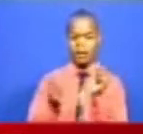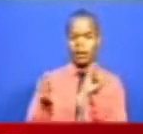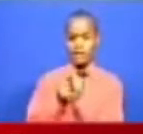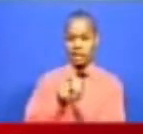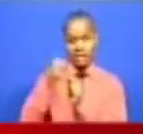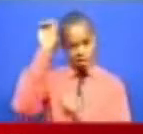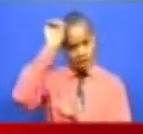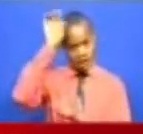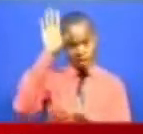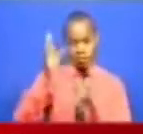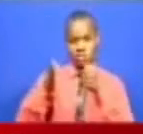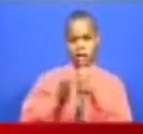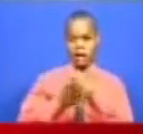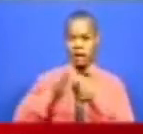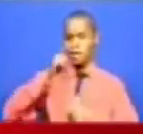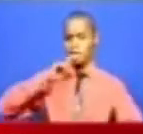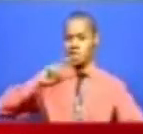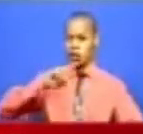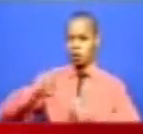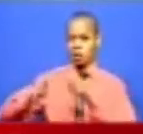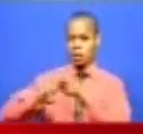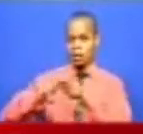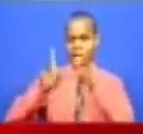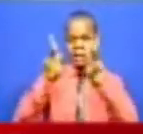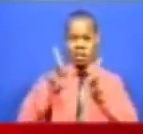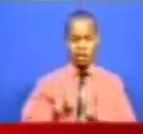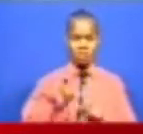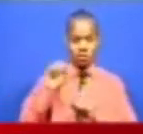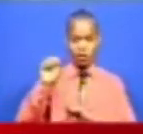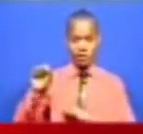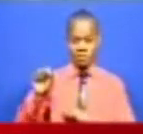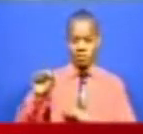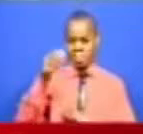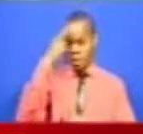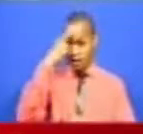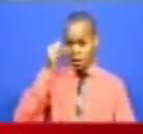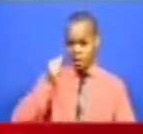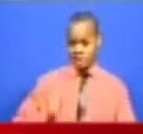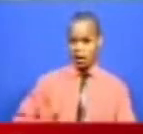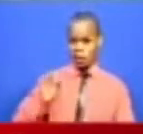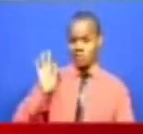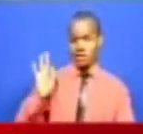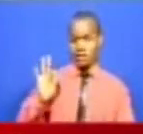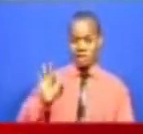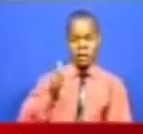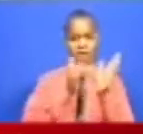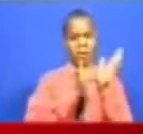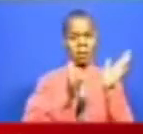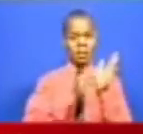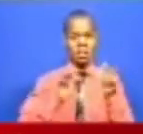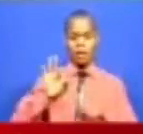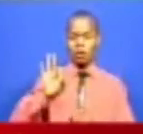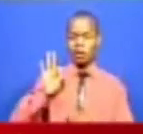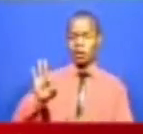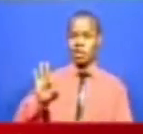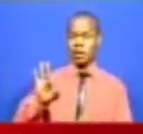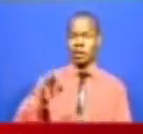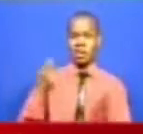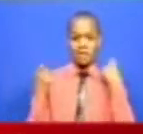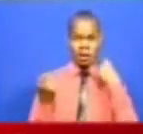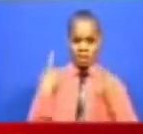9, Kitui 6, Kisumu 5, Kajiado 3, Machakos 3, Kericho